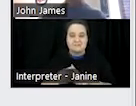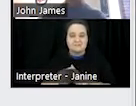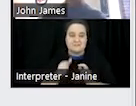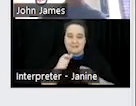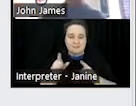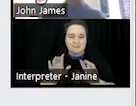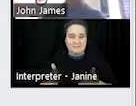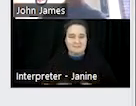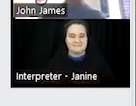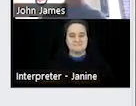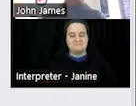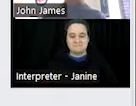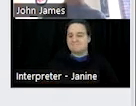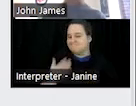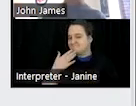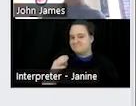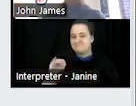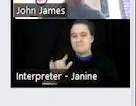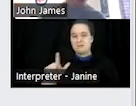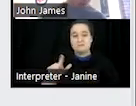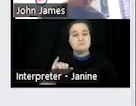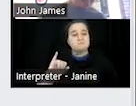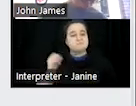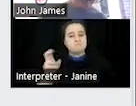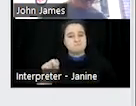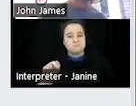Thanks, Michael. John, how about you?